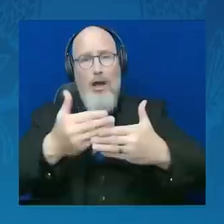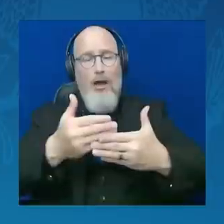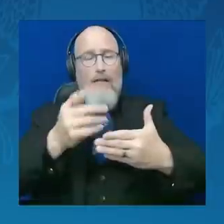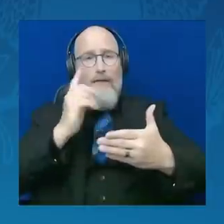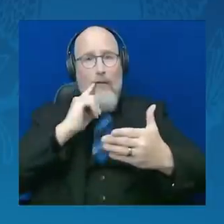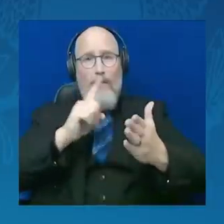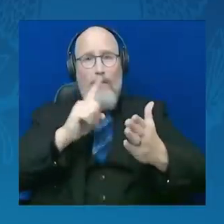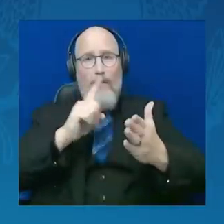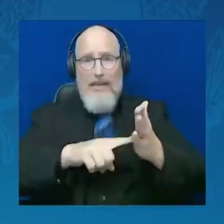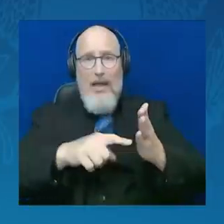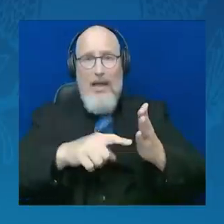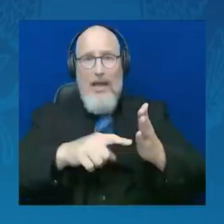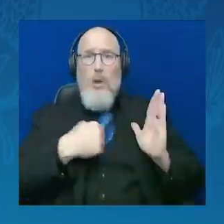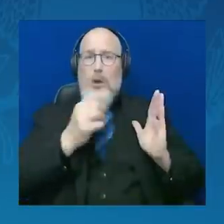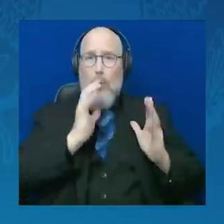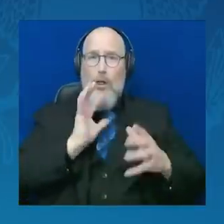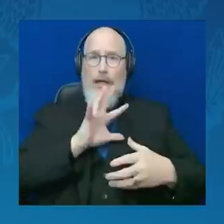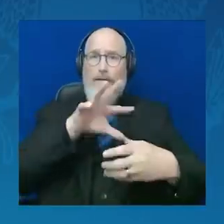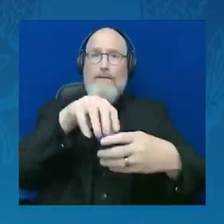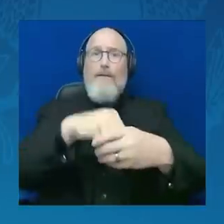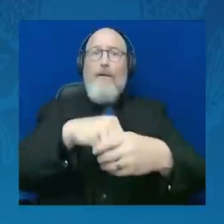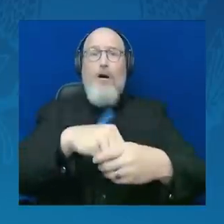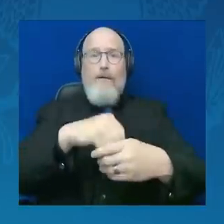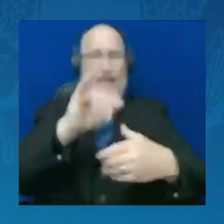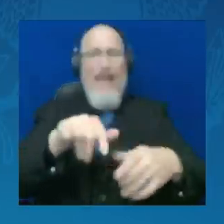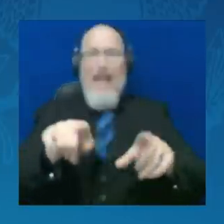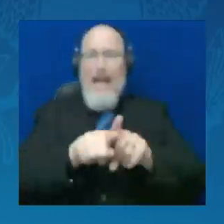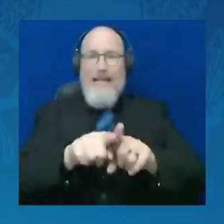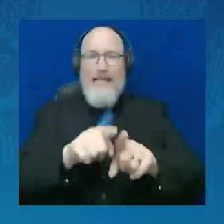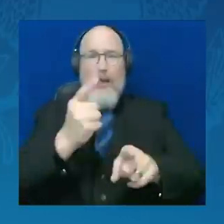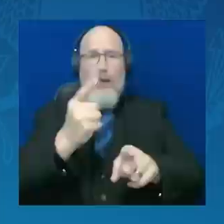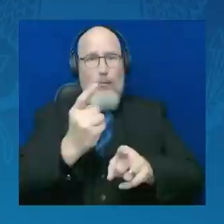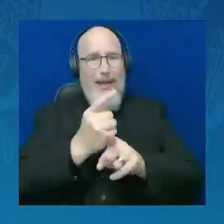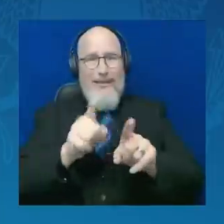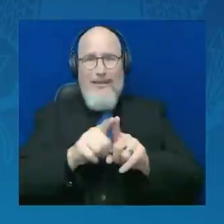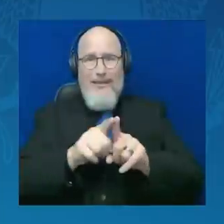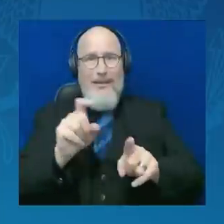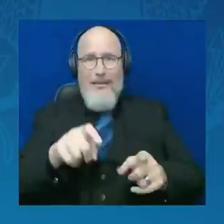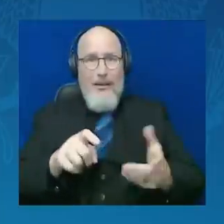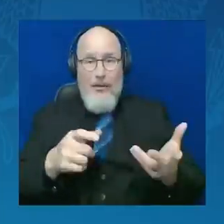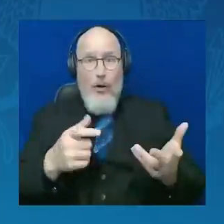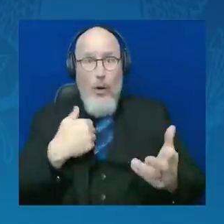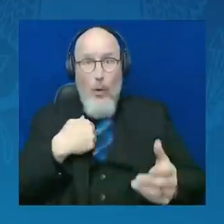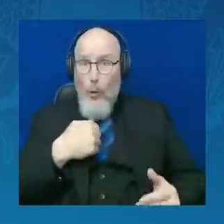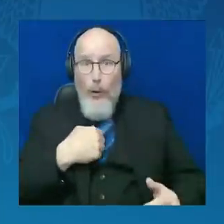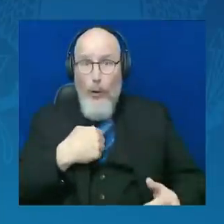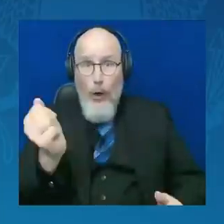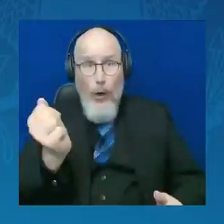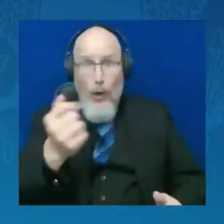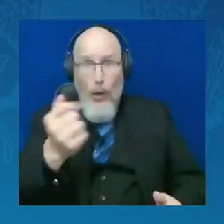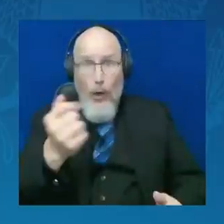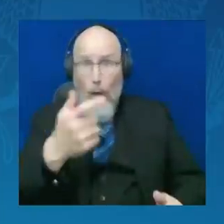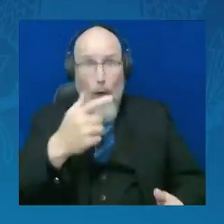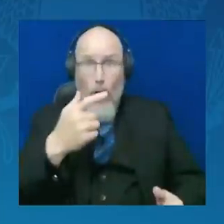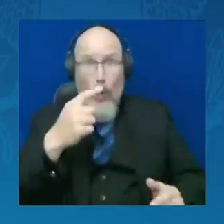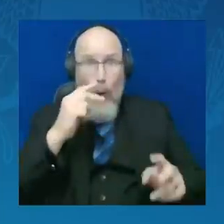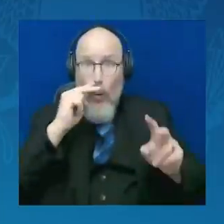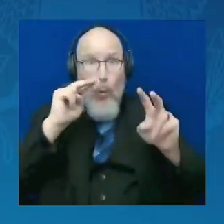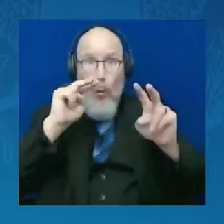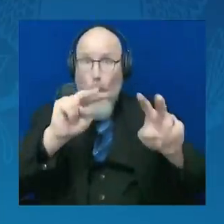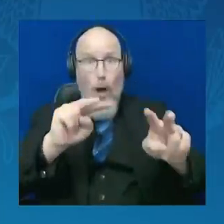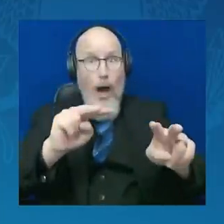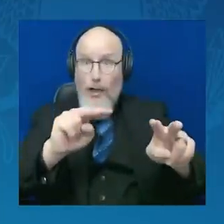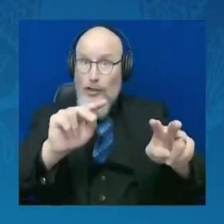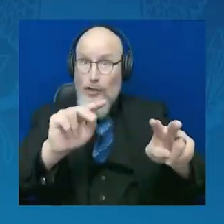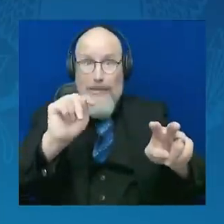appropriate and necessary. But we all watched the television coverage